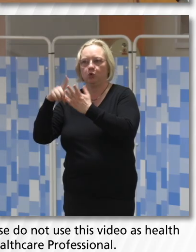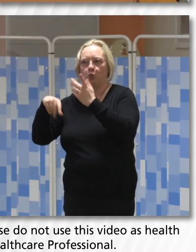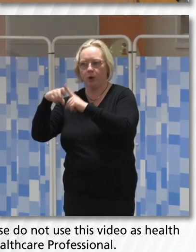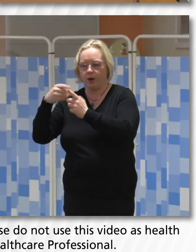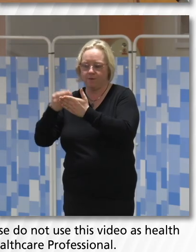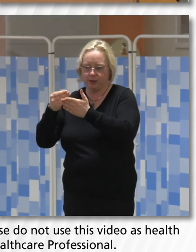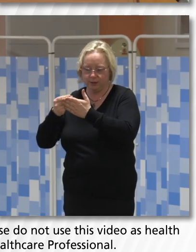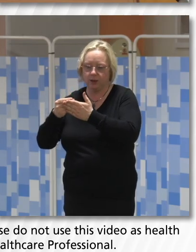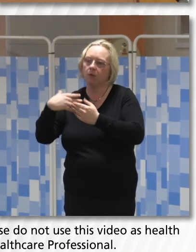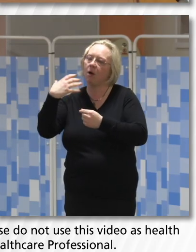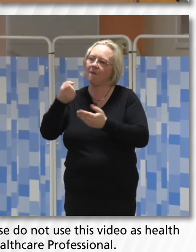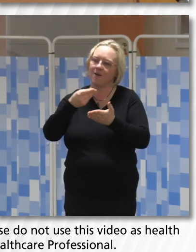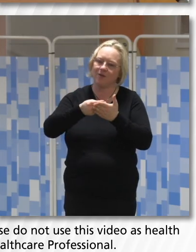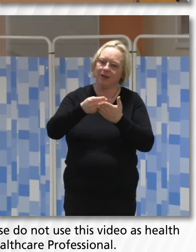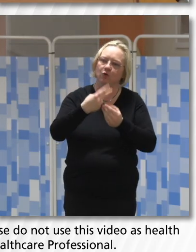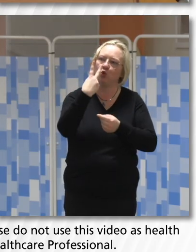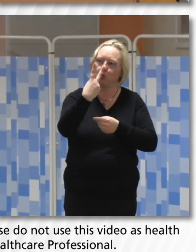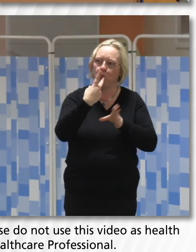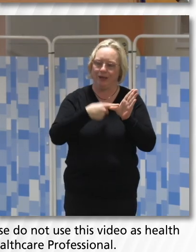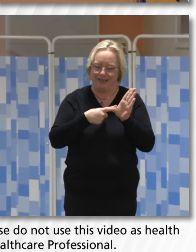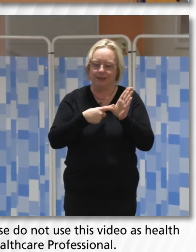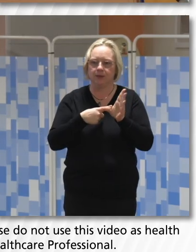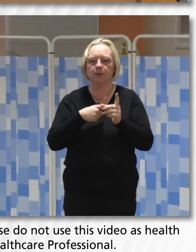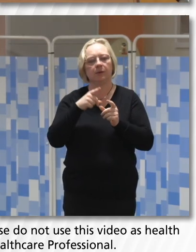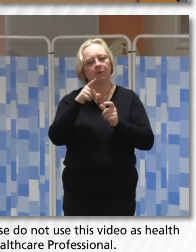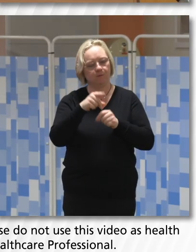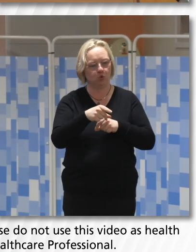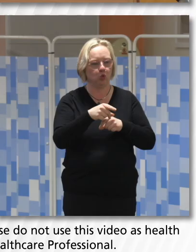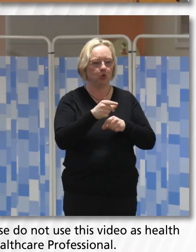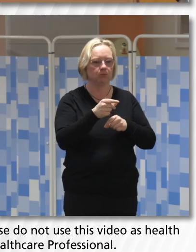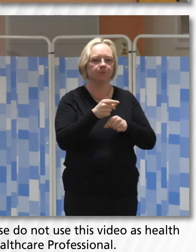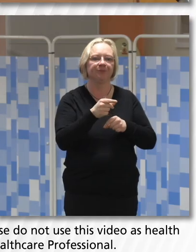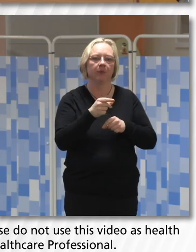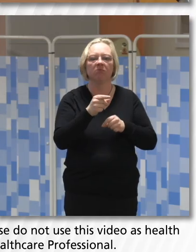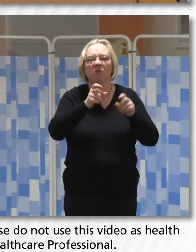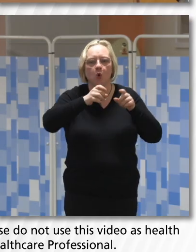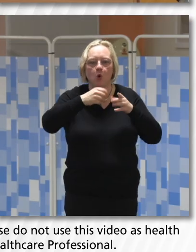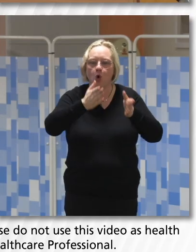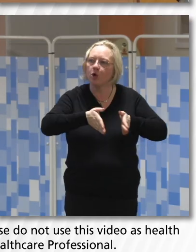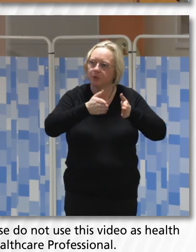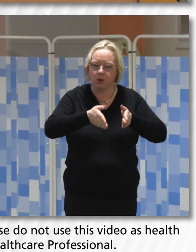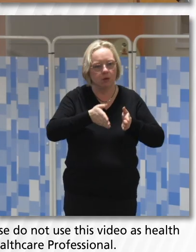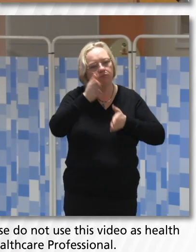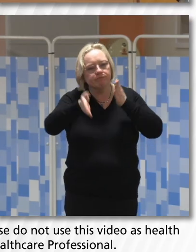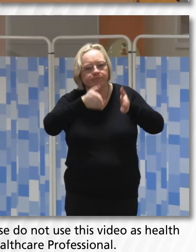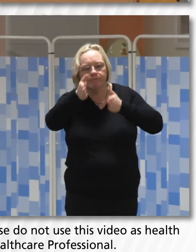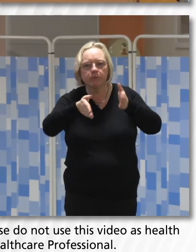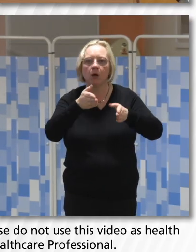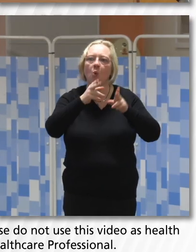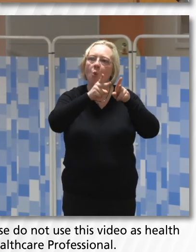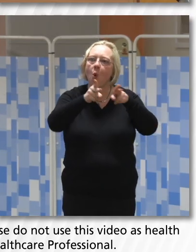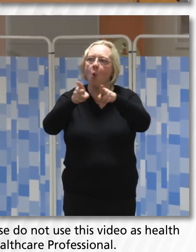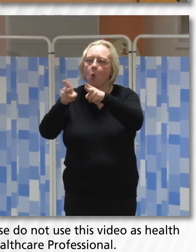a physio and an OT to go onto the wards to get people with Parkinson's out quicker, basically, because people